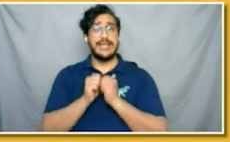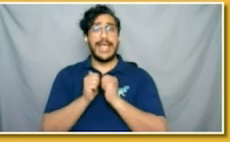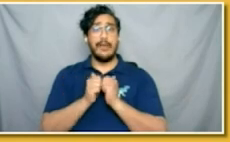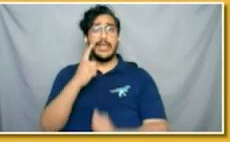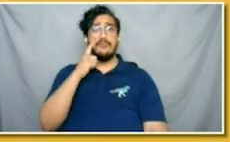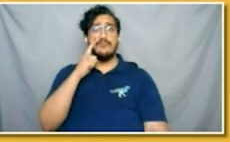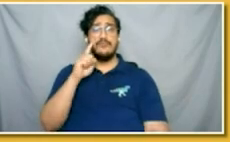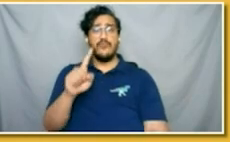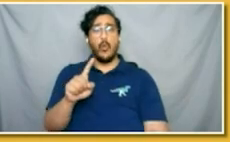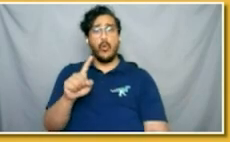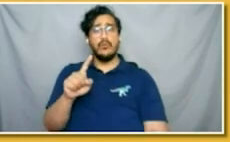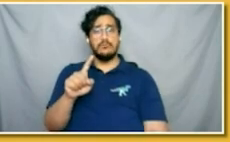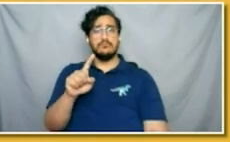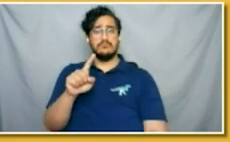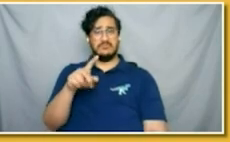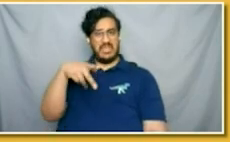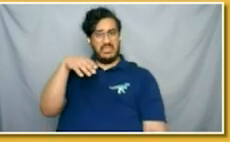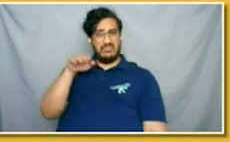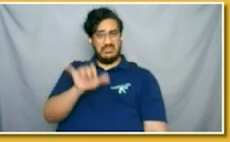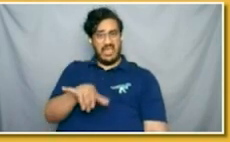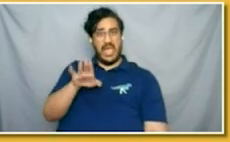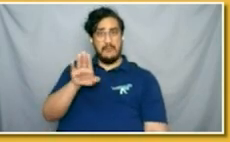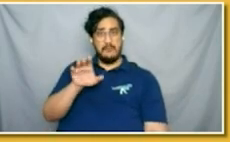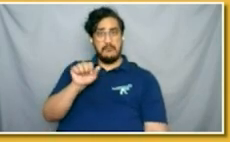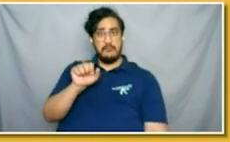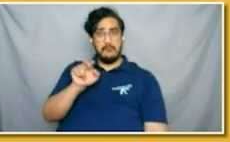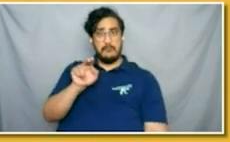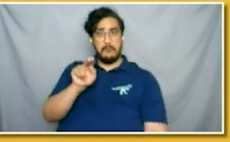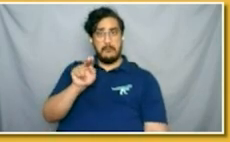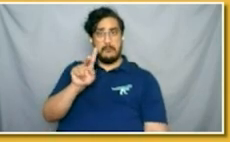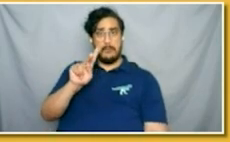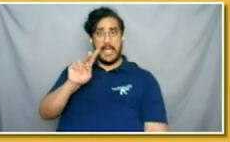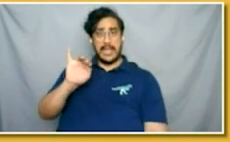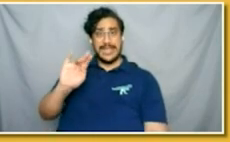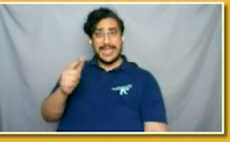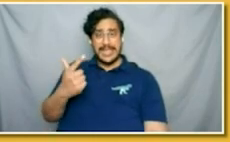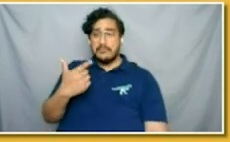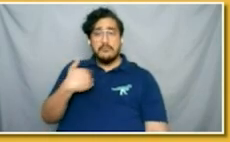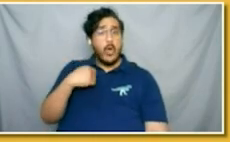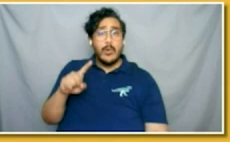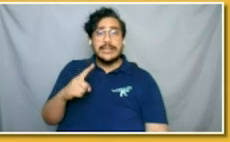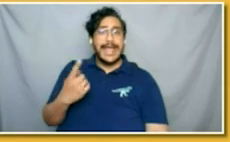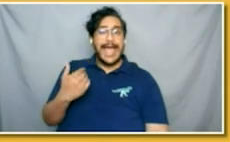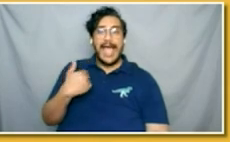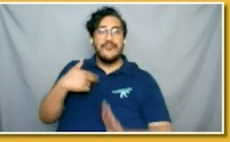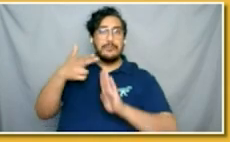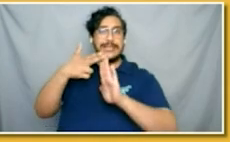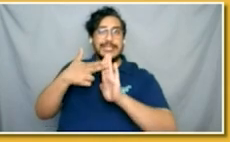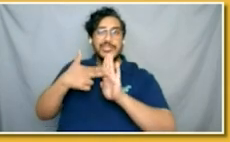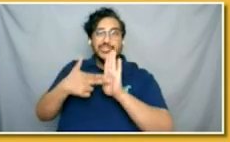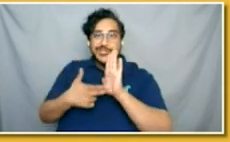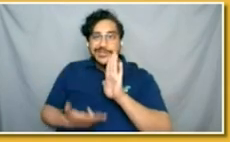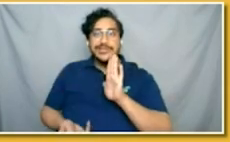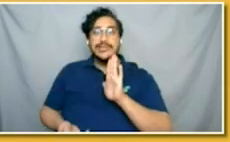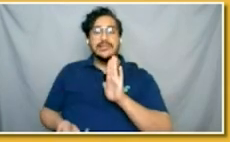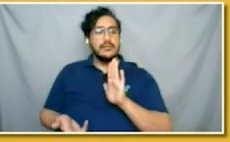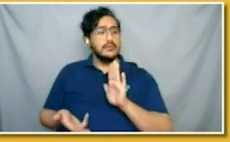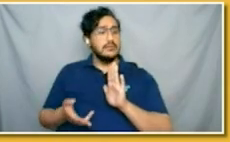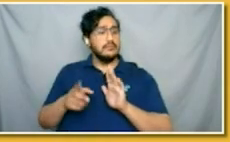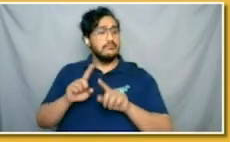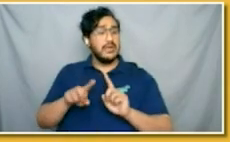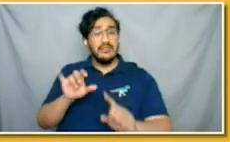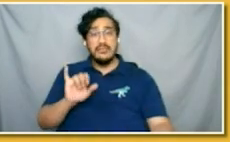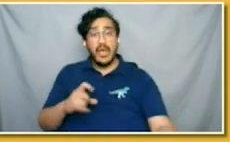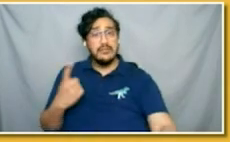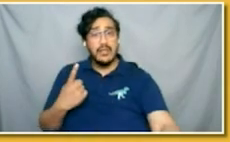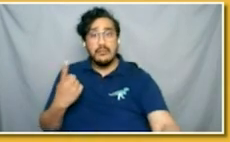up online. And there's, you know, they're always putting out petitions. But this is something that, you know, the Postal Service